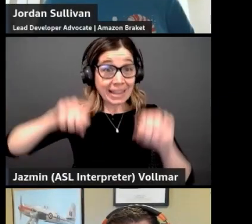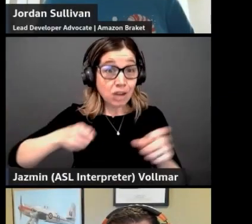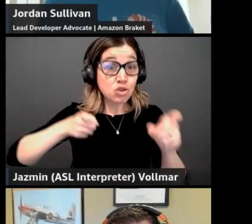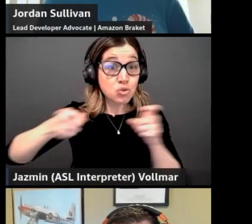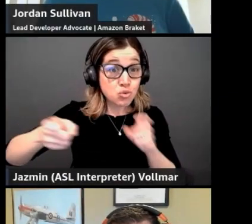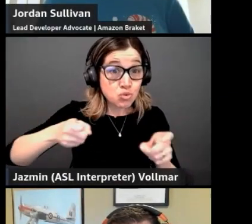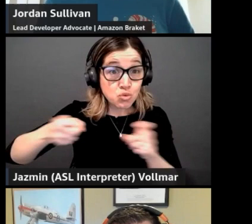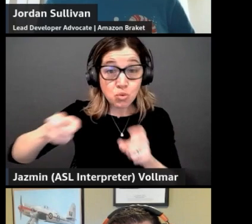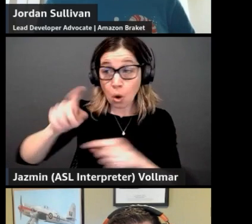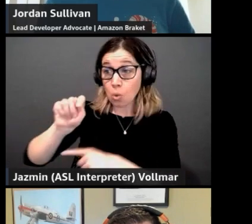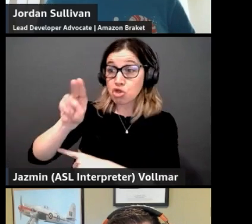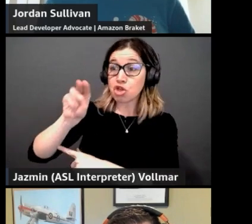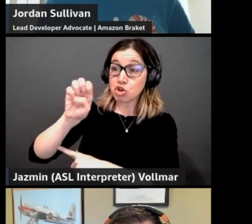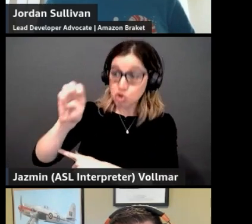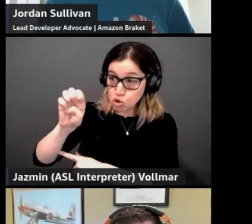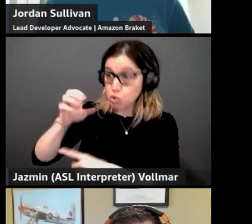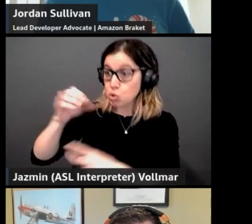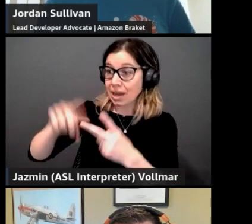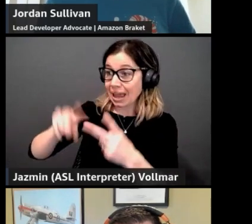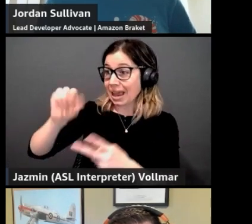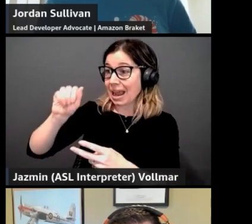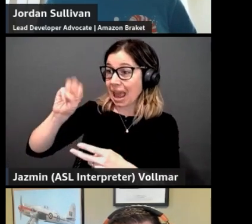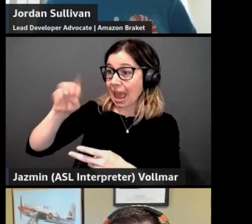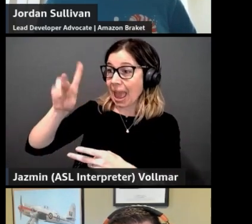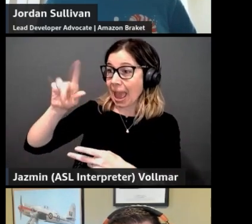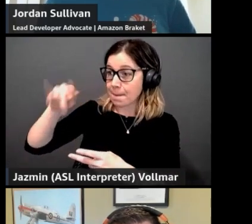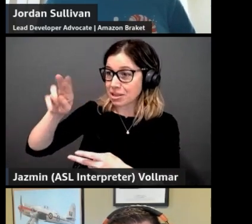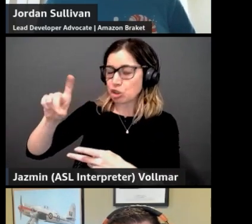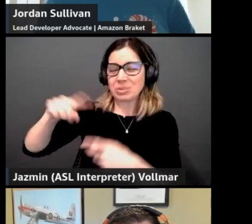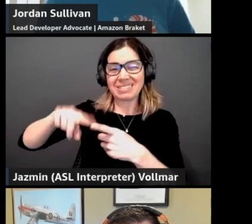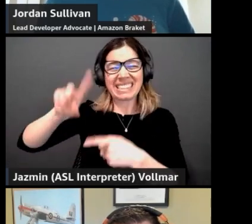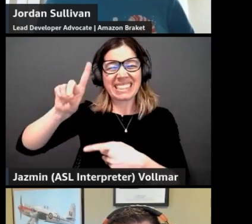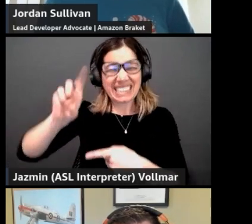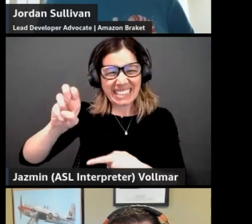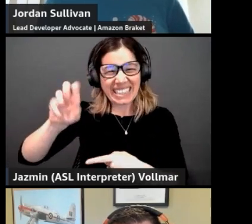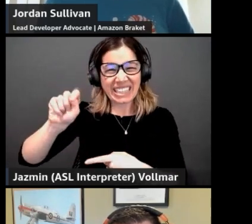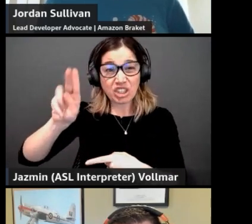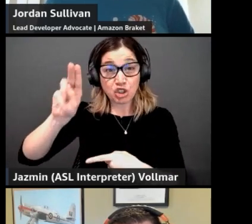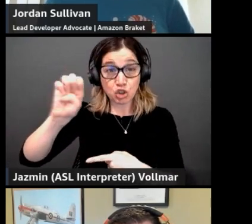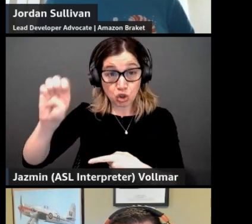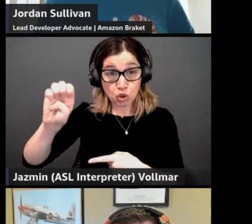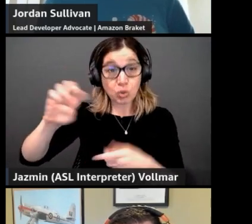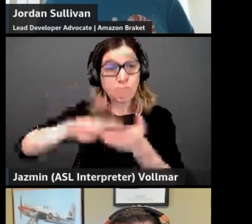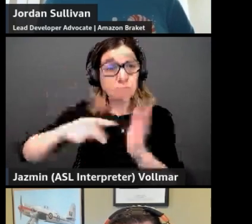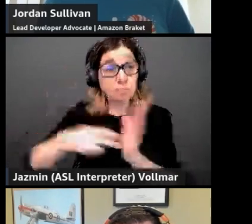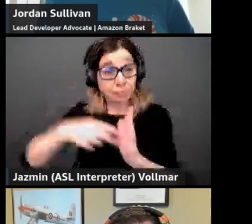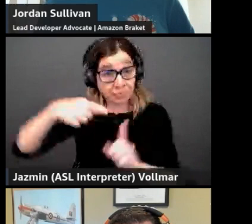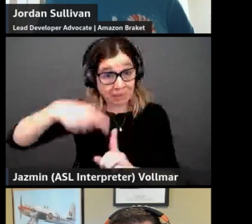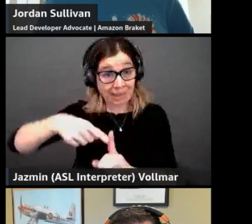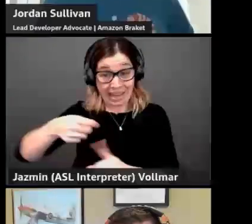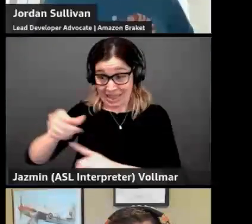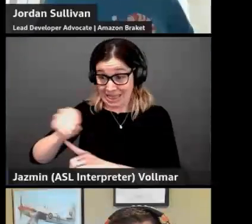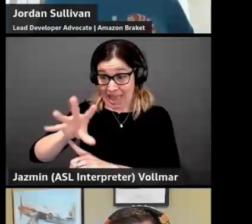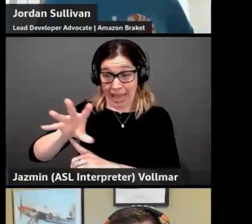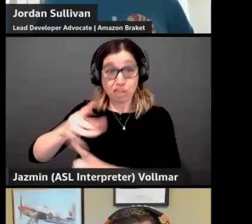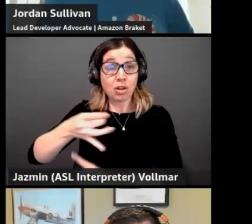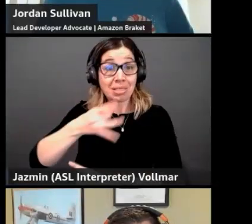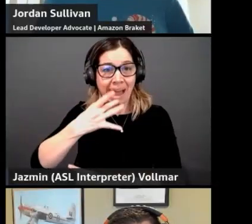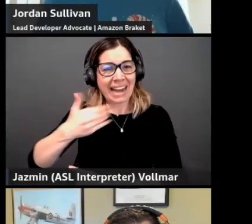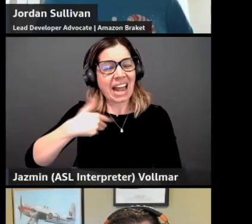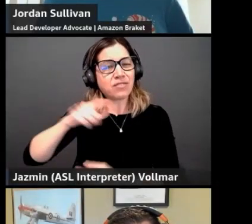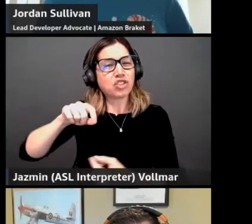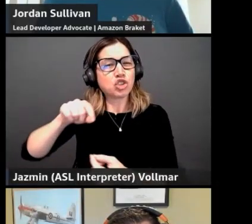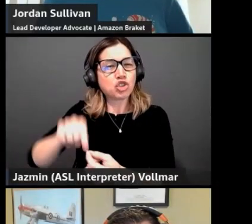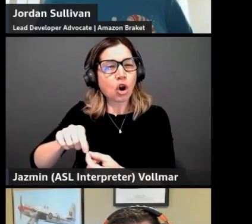and the amplitude of the laser. What do I mean with the detuning? So the laser light has a certain frequency, and whether that